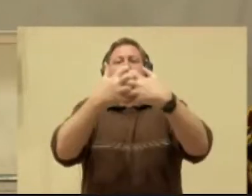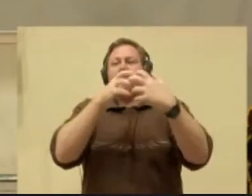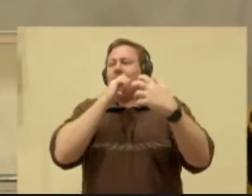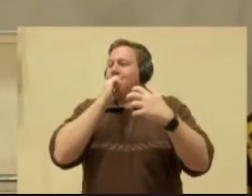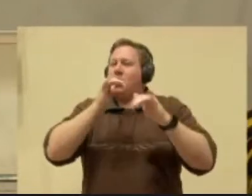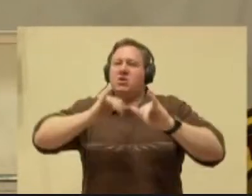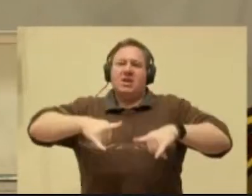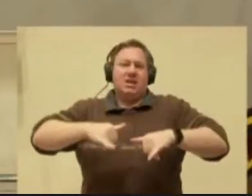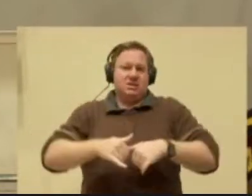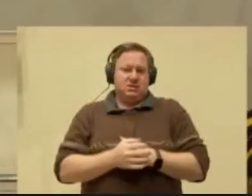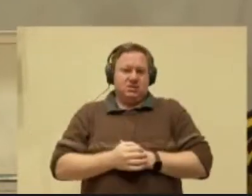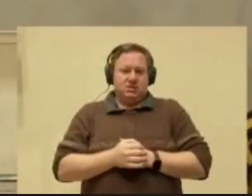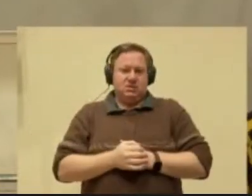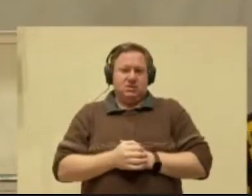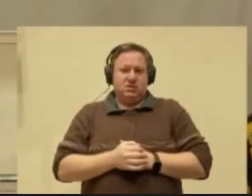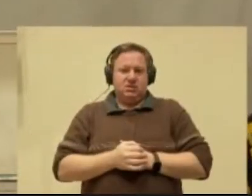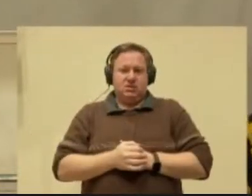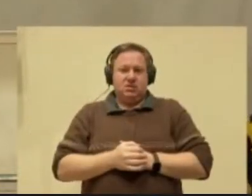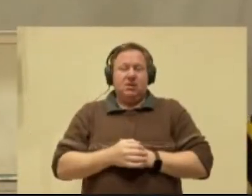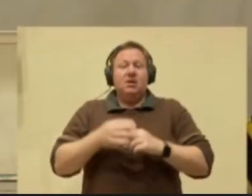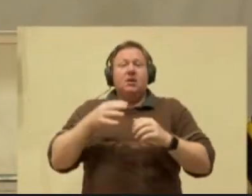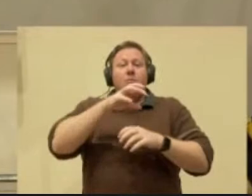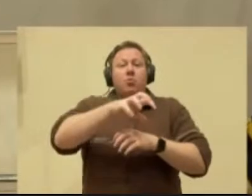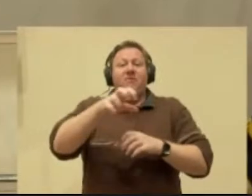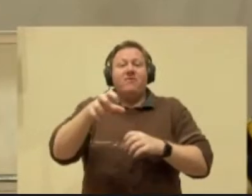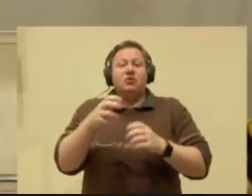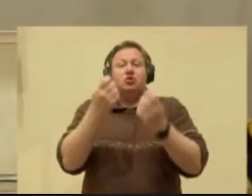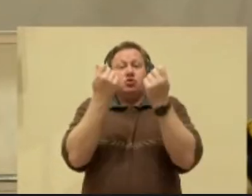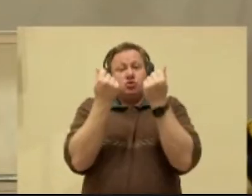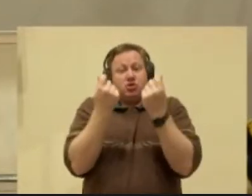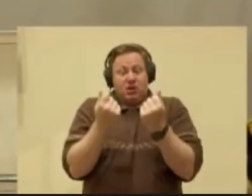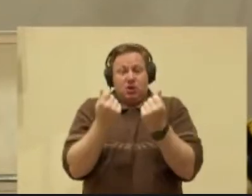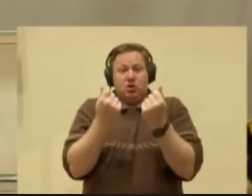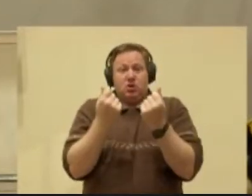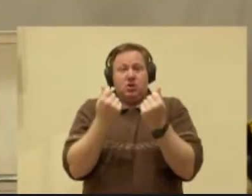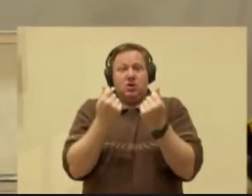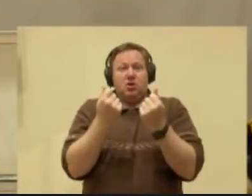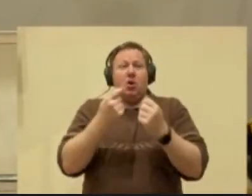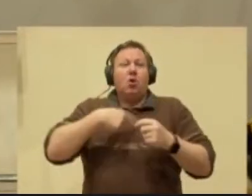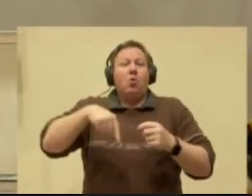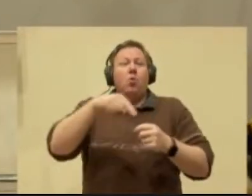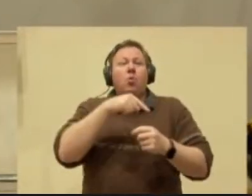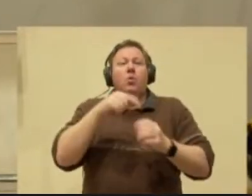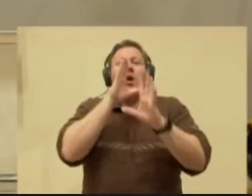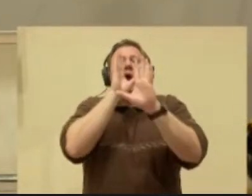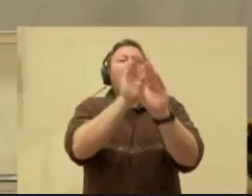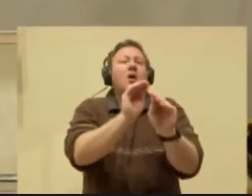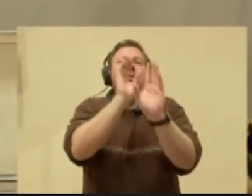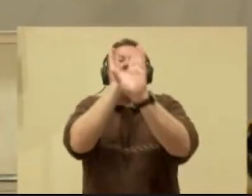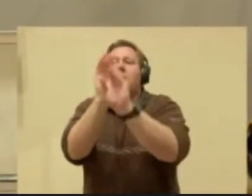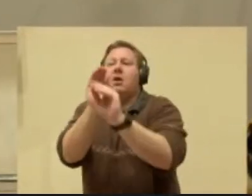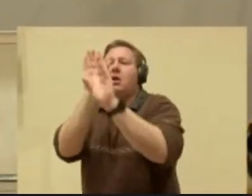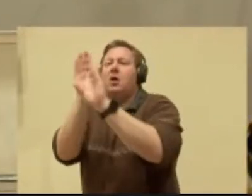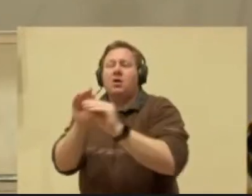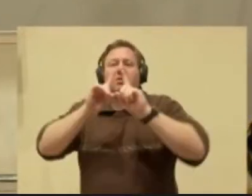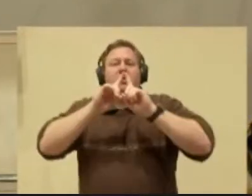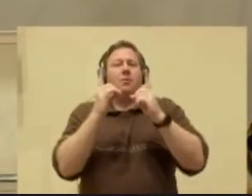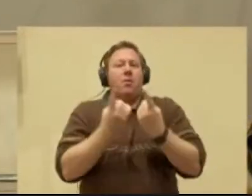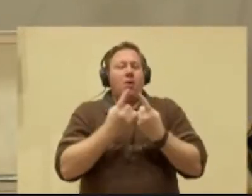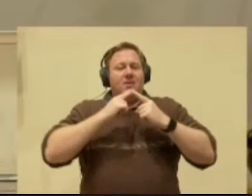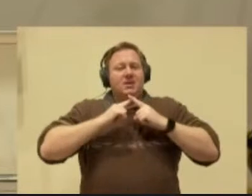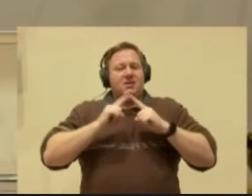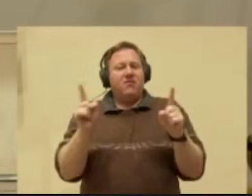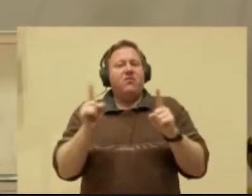provincial treasury we are constantly employ employing departments in the province to